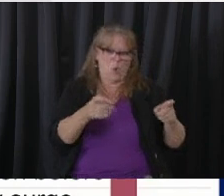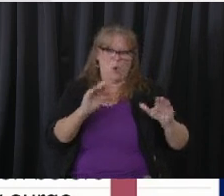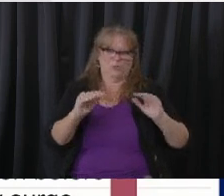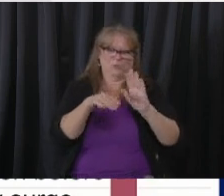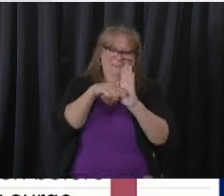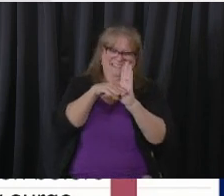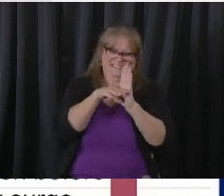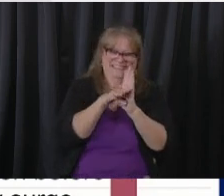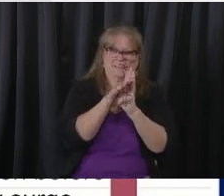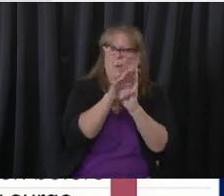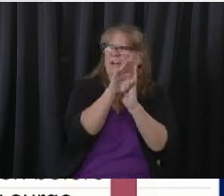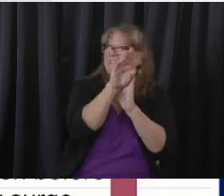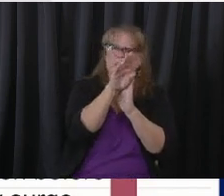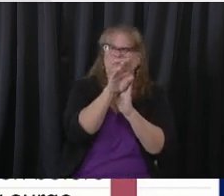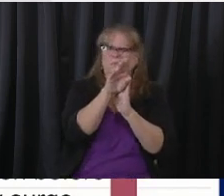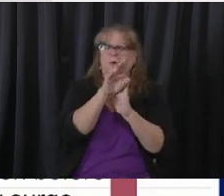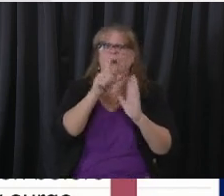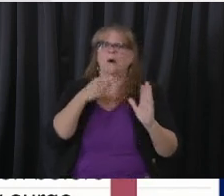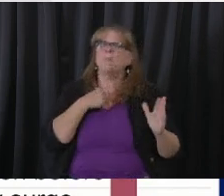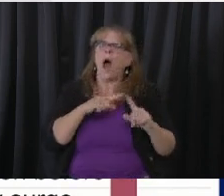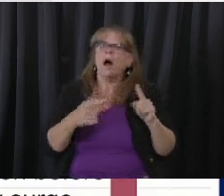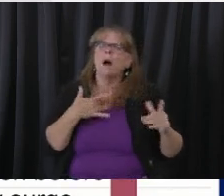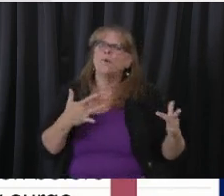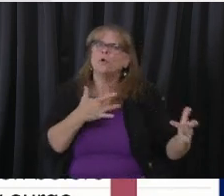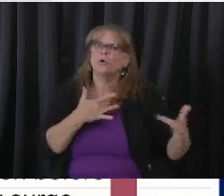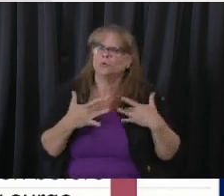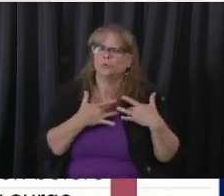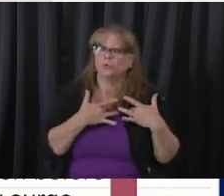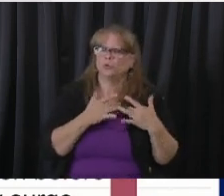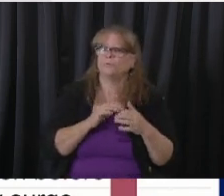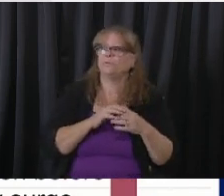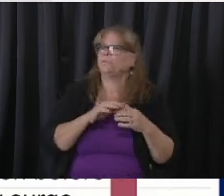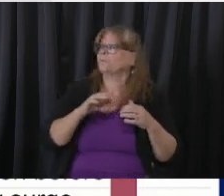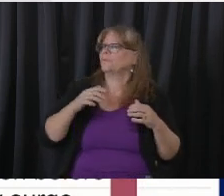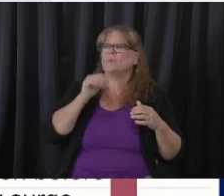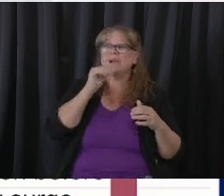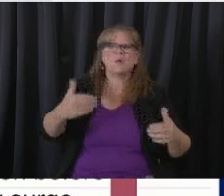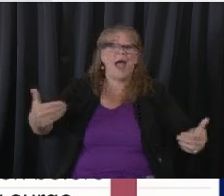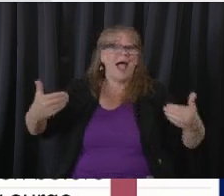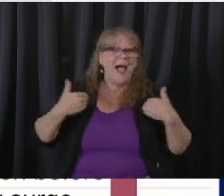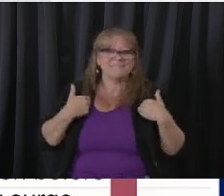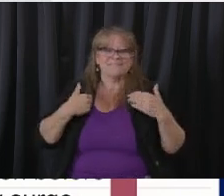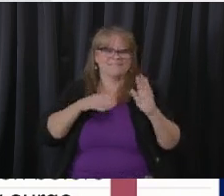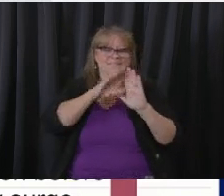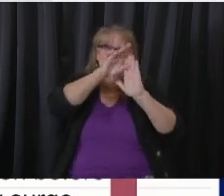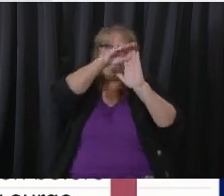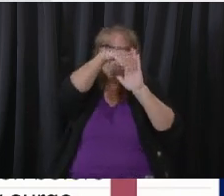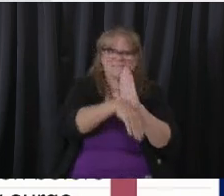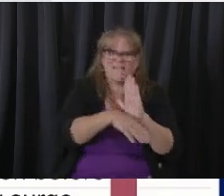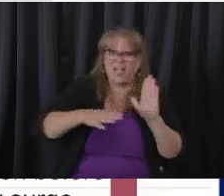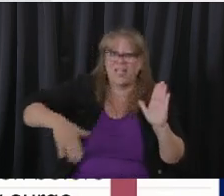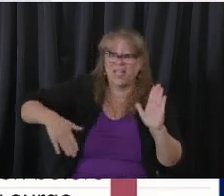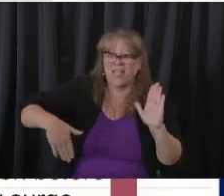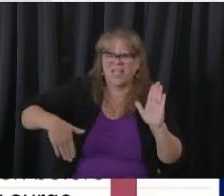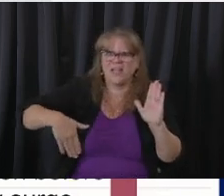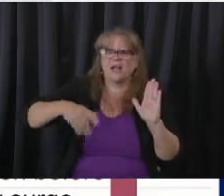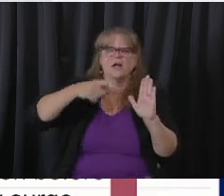scenario where we don't see a decrease in the level of disease transmission that may occur in the next couple of weeks. So really what we need to try and achieve